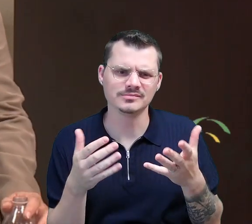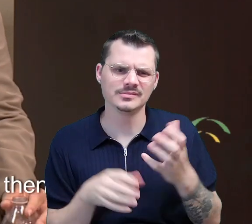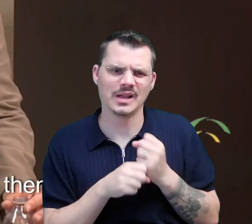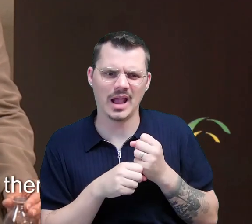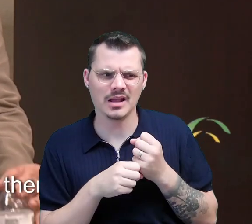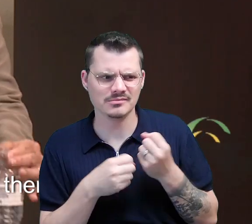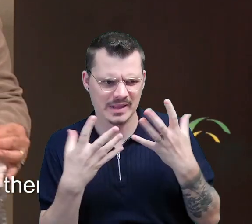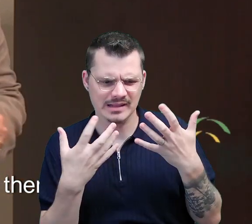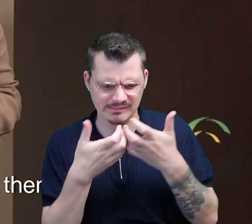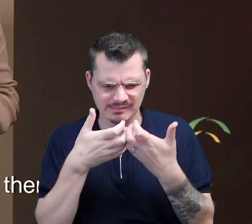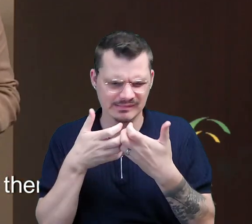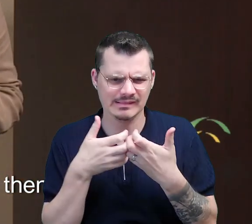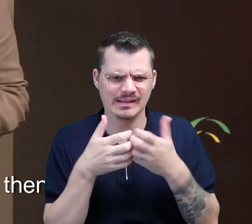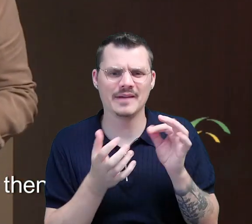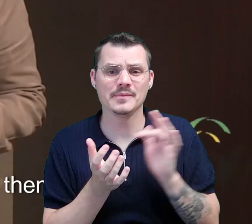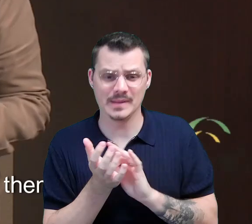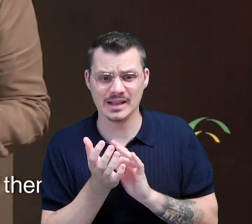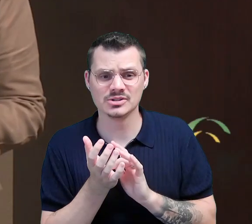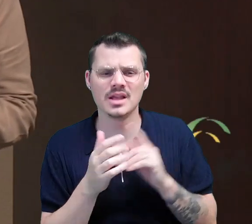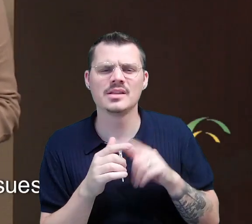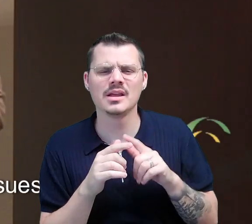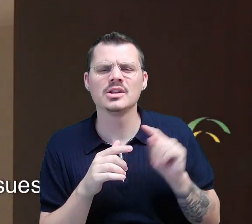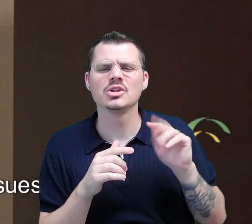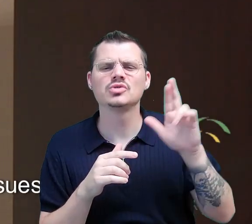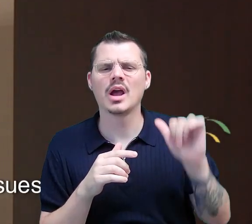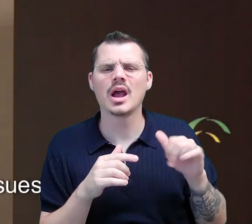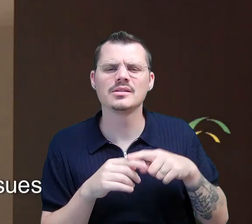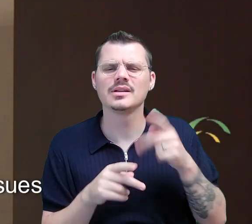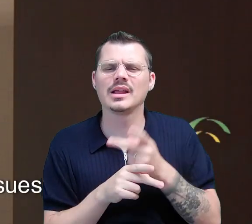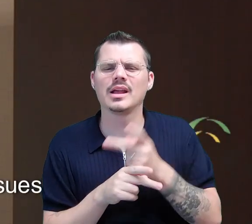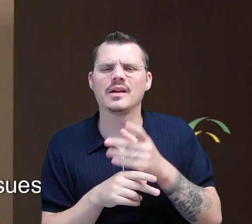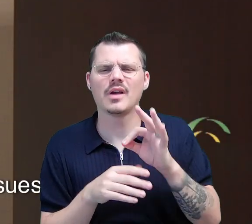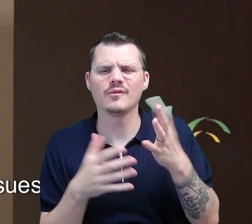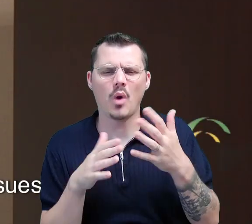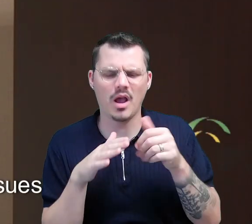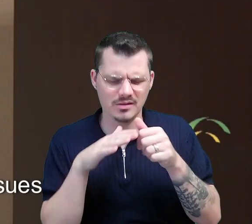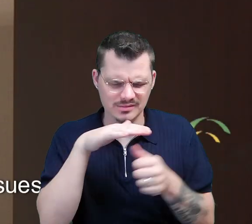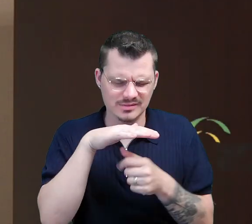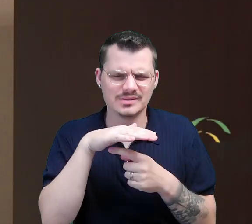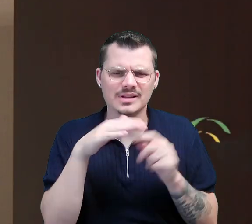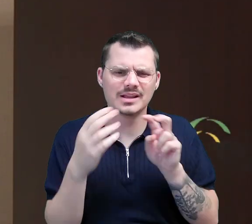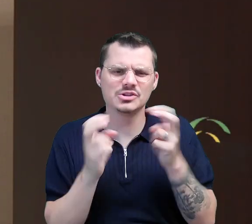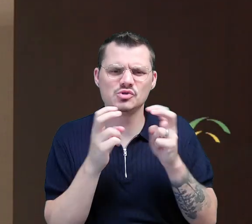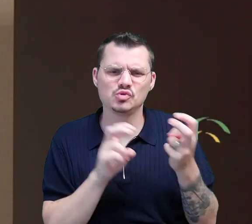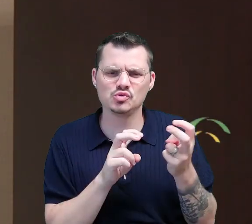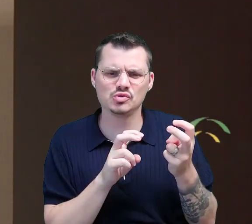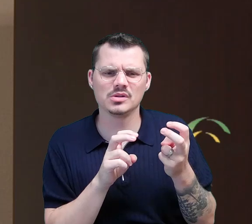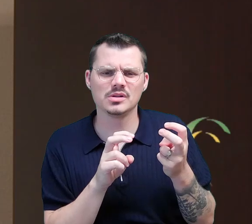this bizarre combination of medicines, and then try and take care of the underlying issues that may